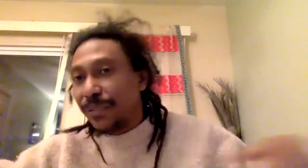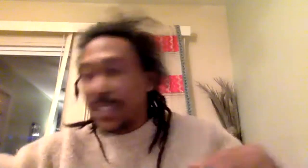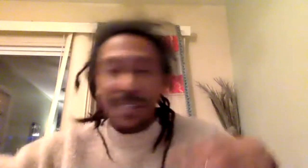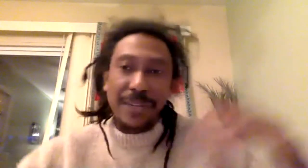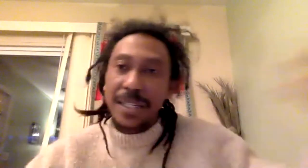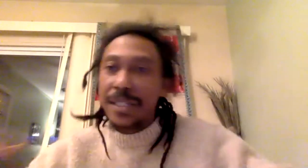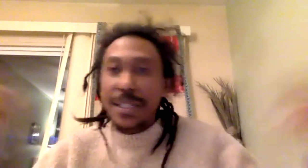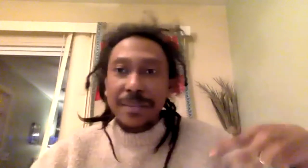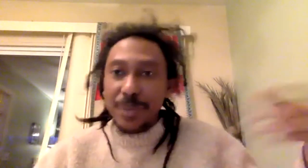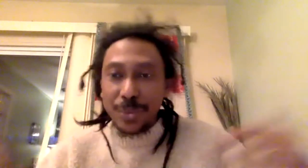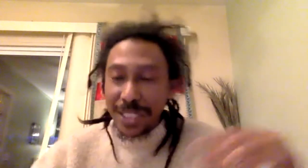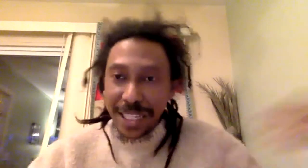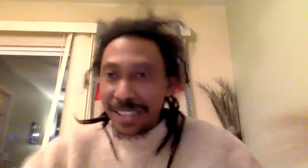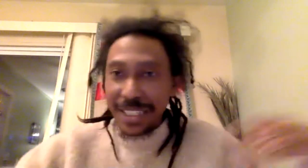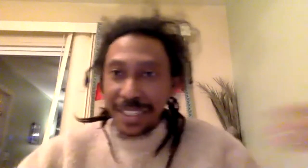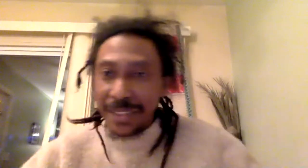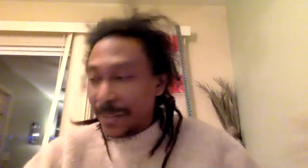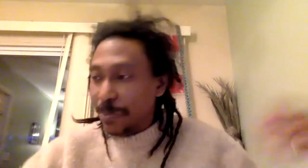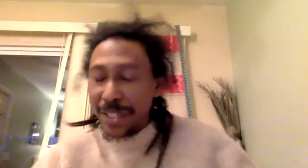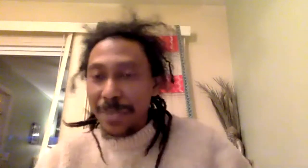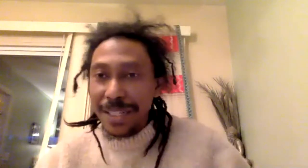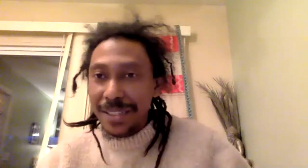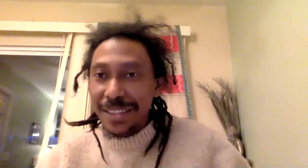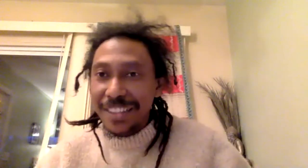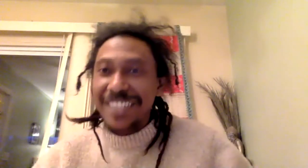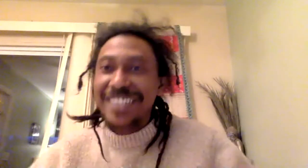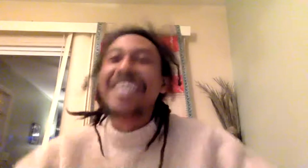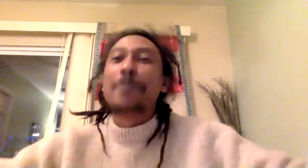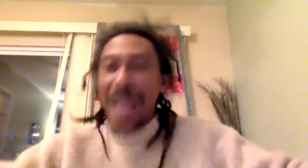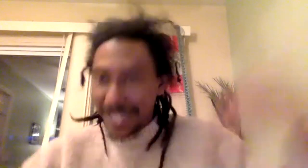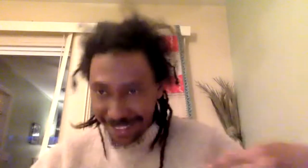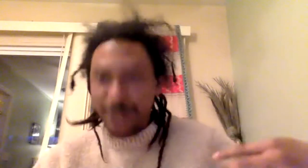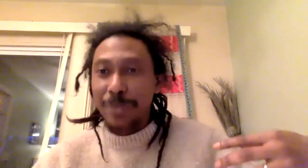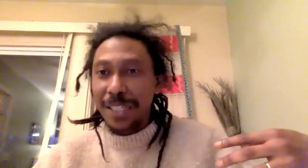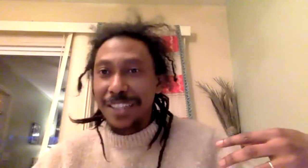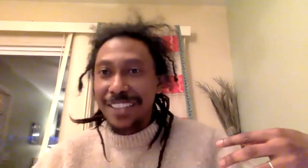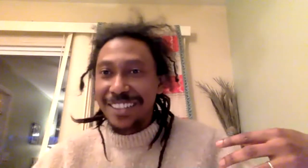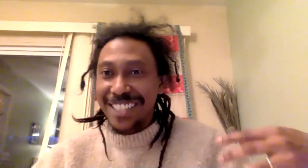the festival, we send the email, take back